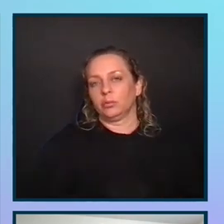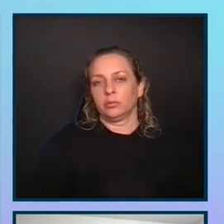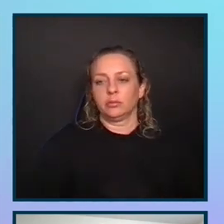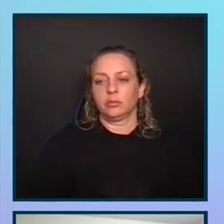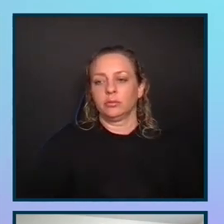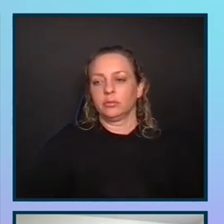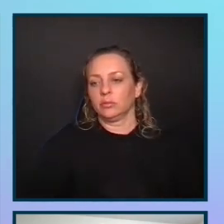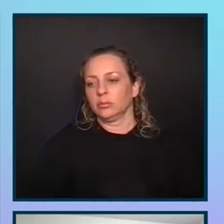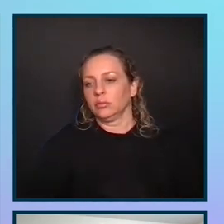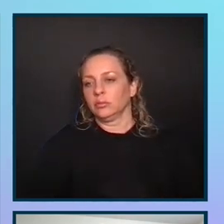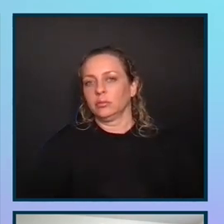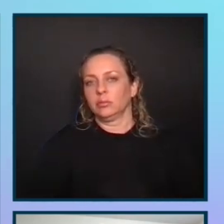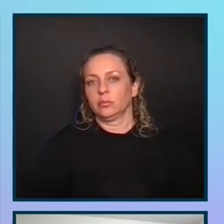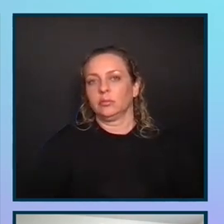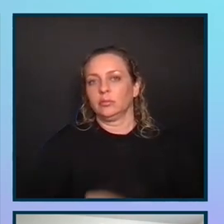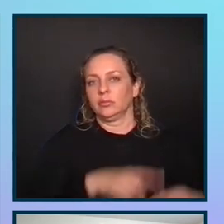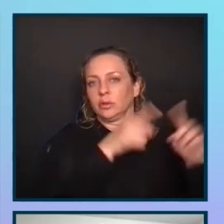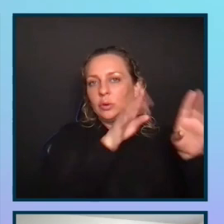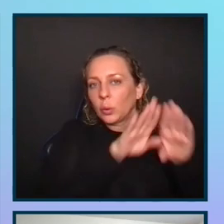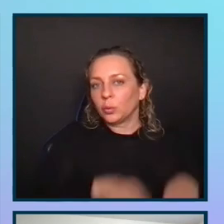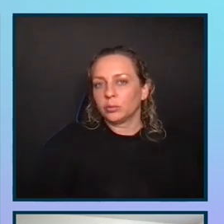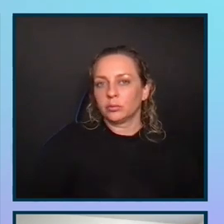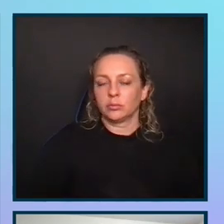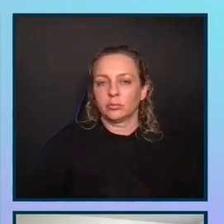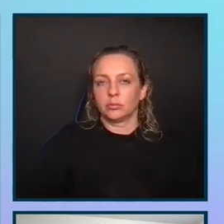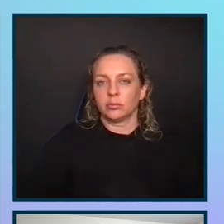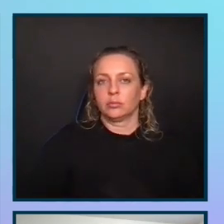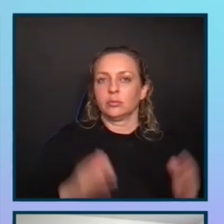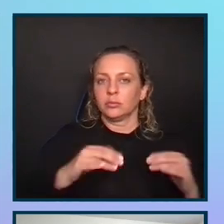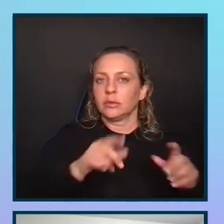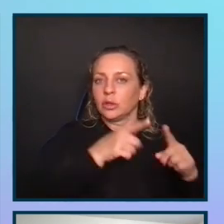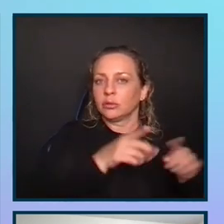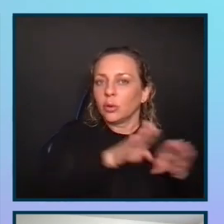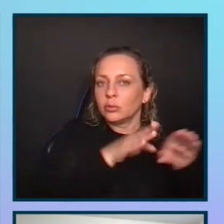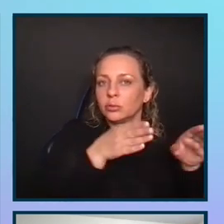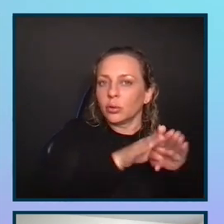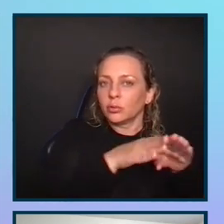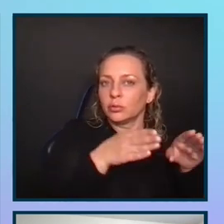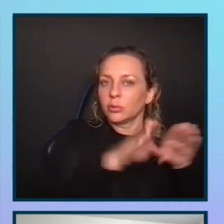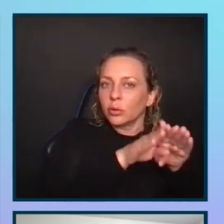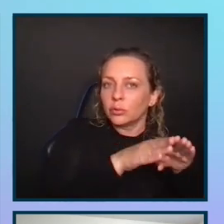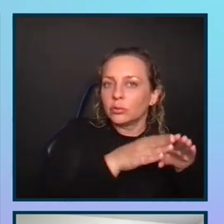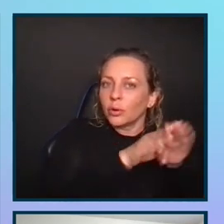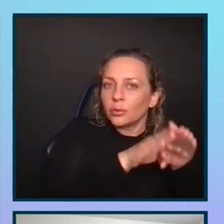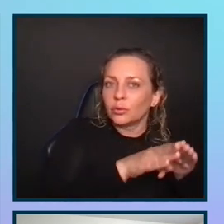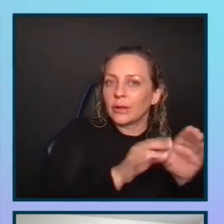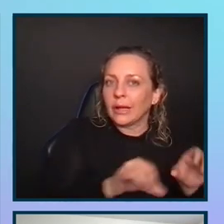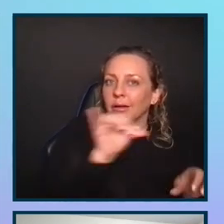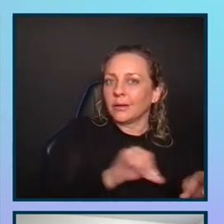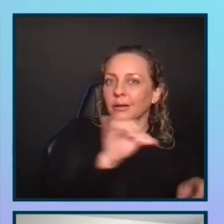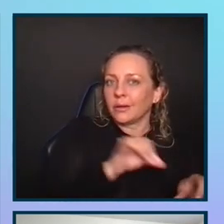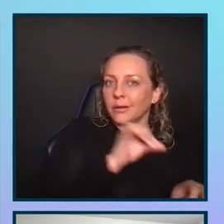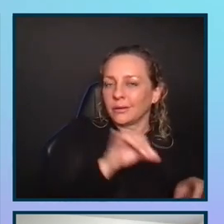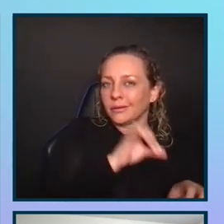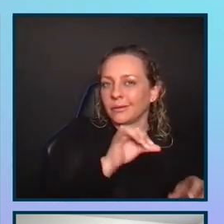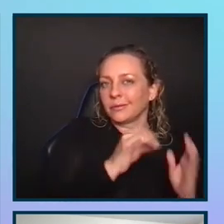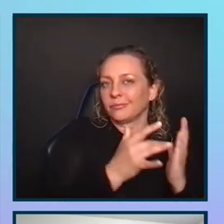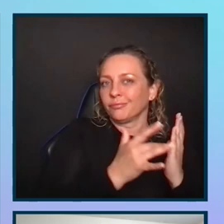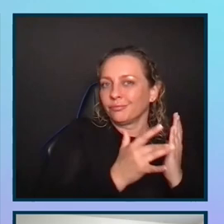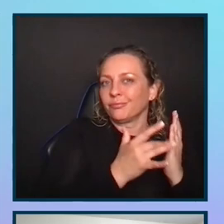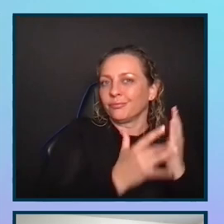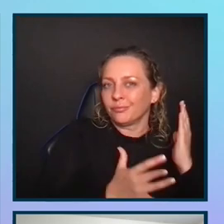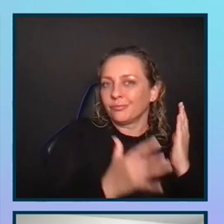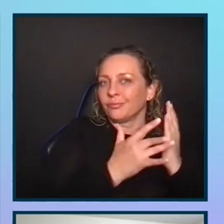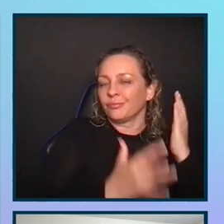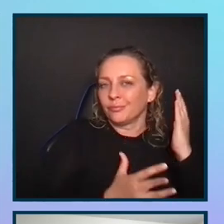Close accessibility interface. Close accessibility, close accessibility, close accessibility interface. Close accessibility, close accessibility interface. But close